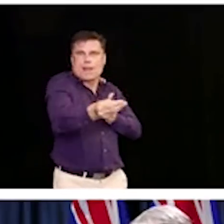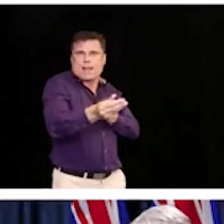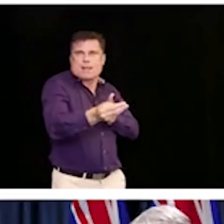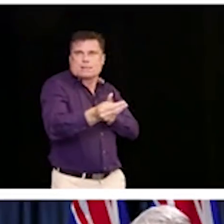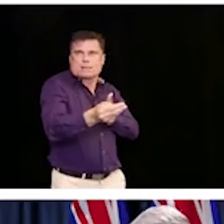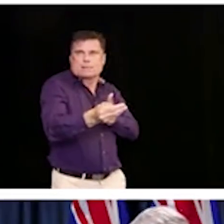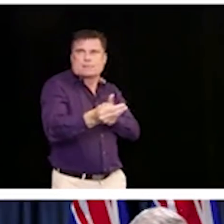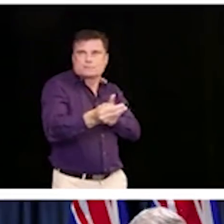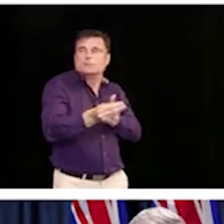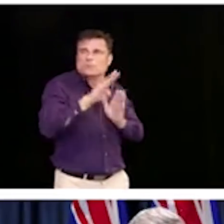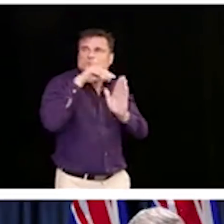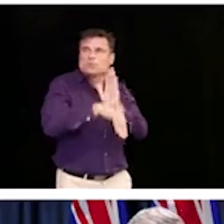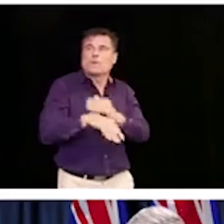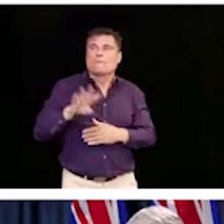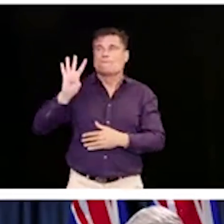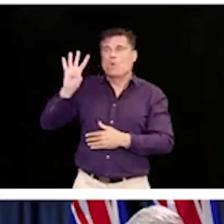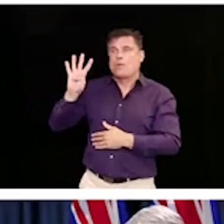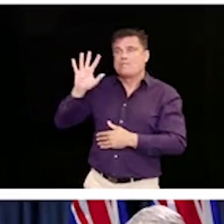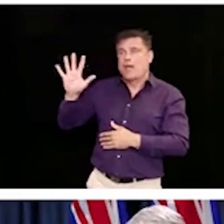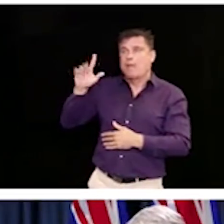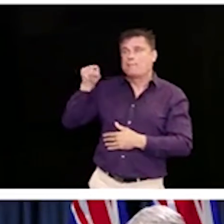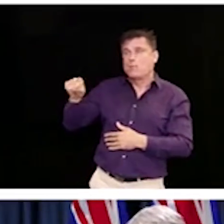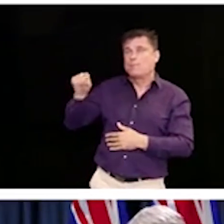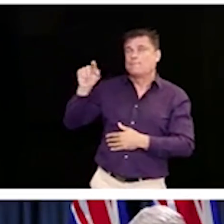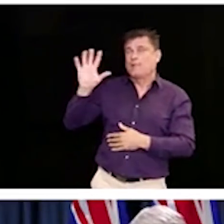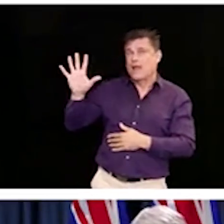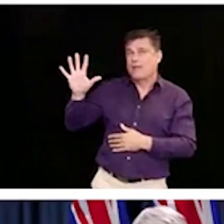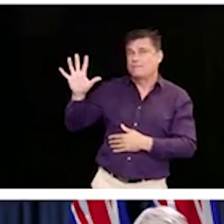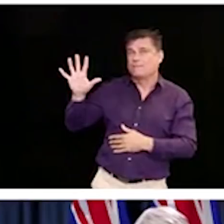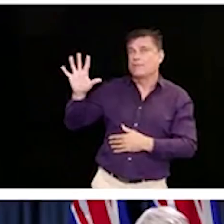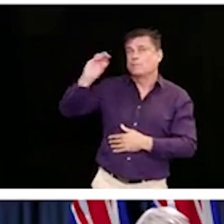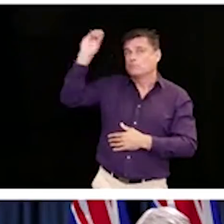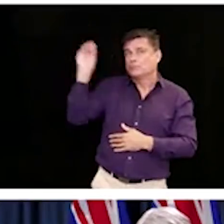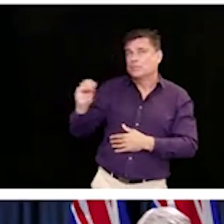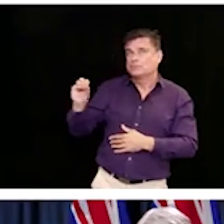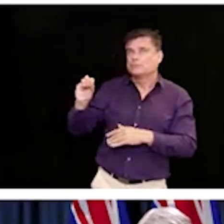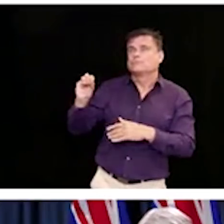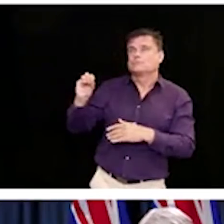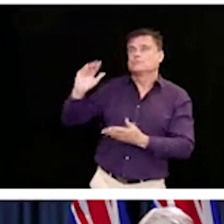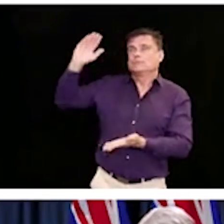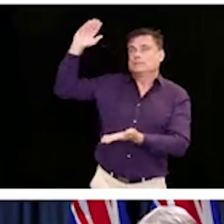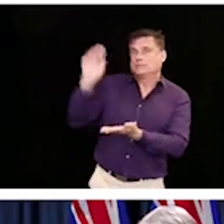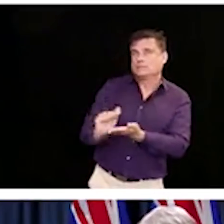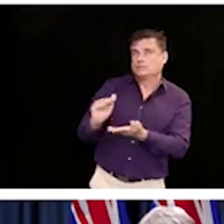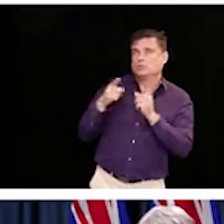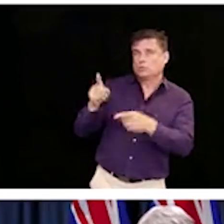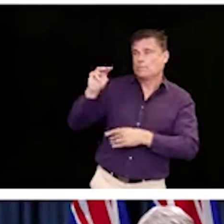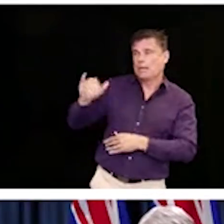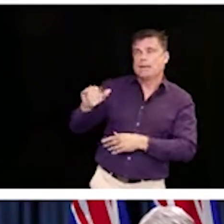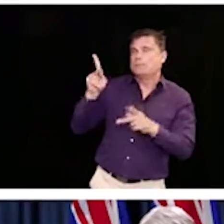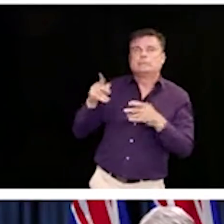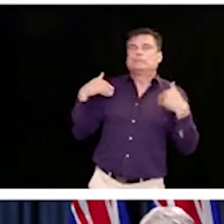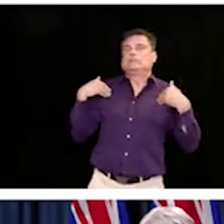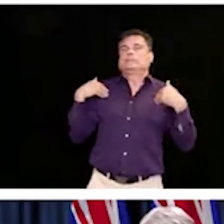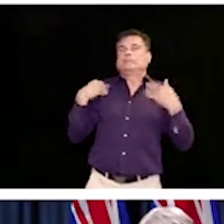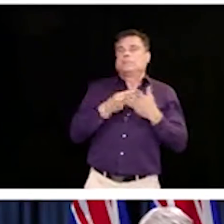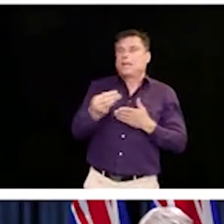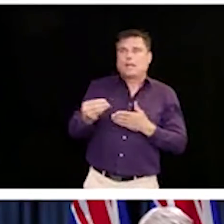down 45.4% in May compared to February. And while home sales